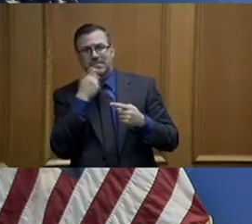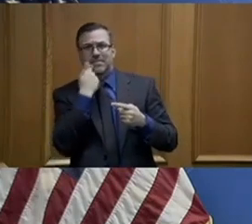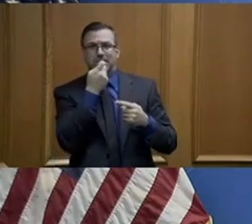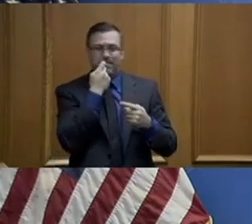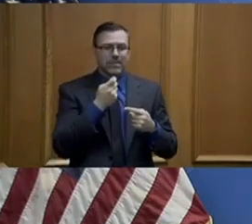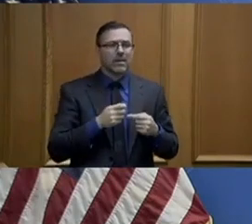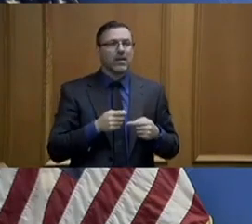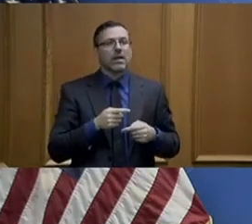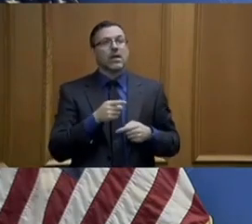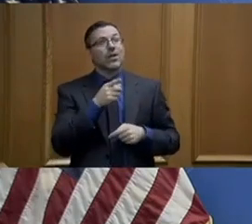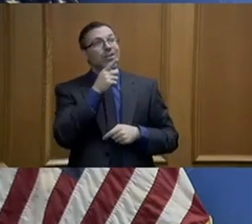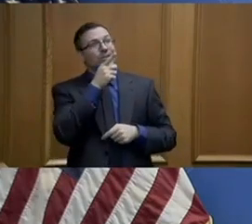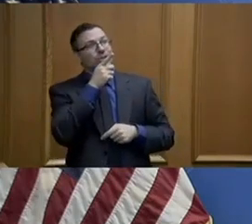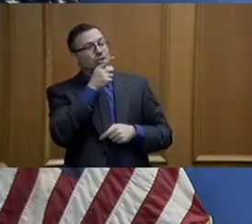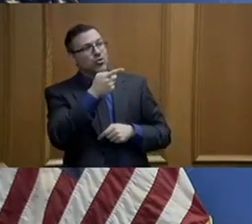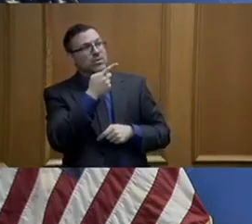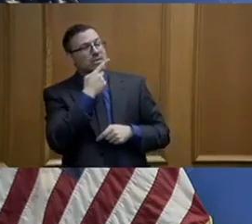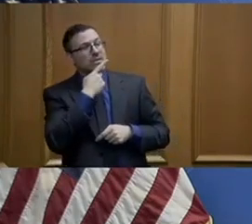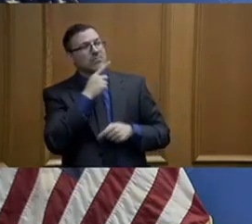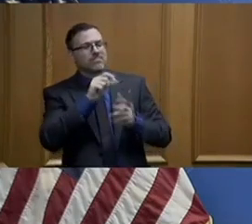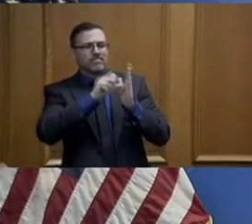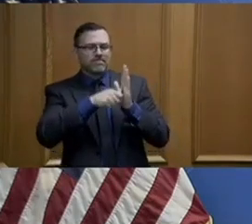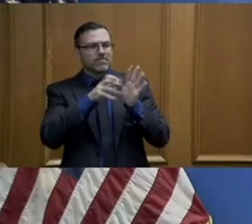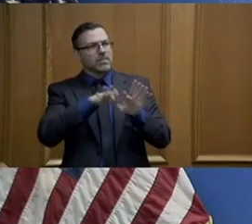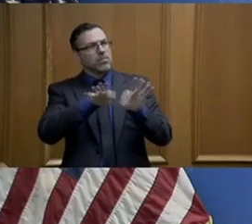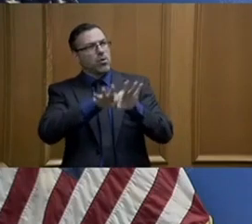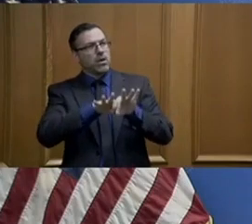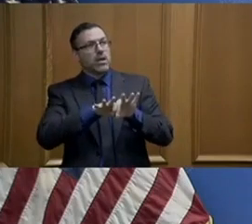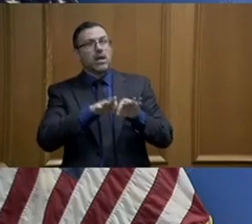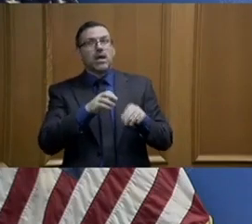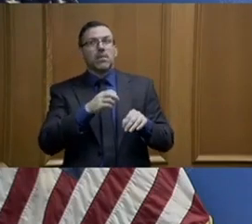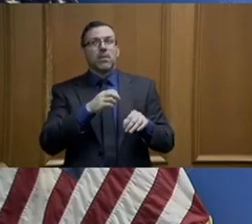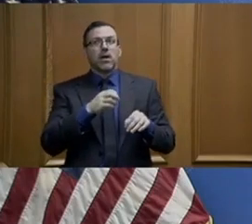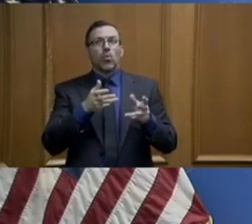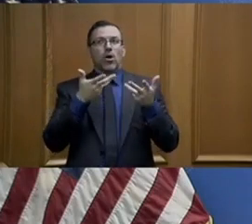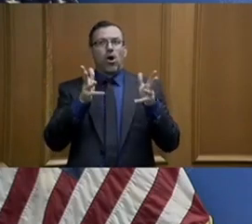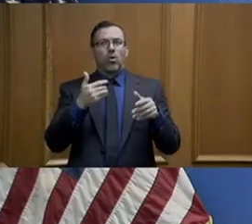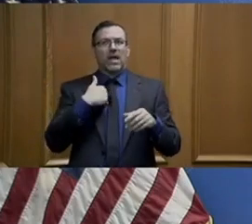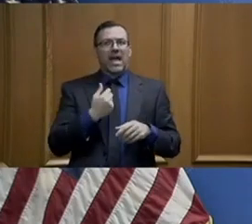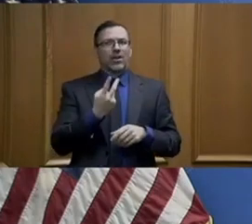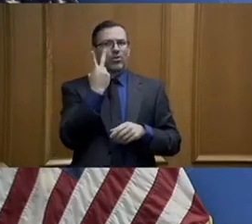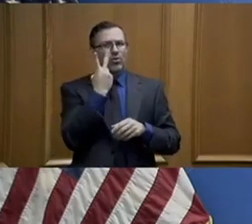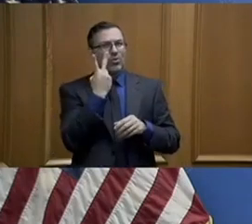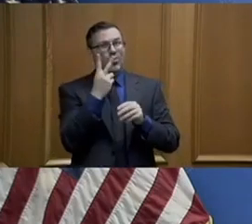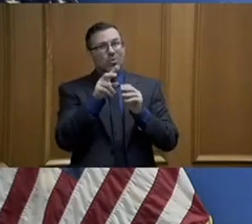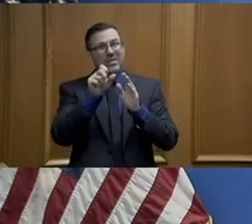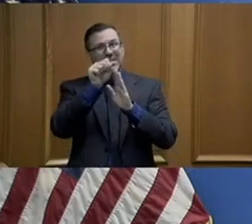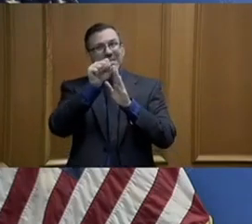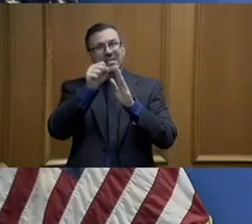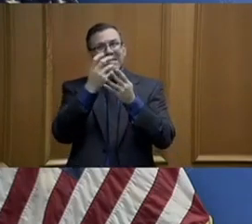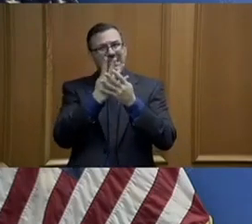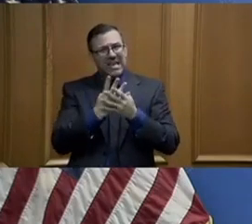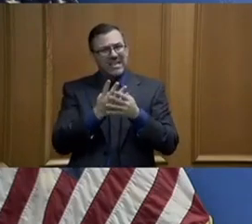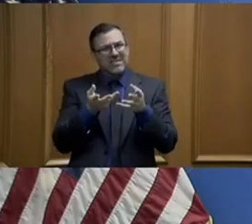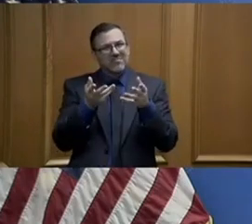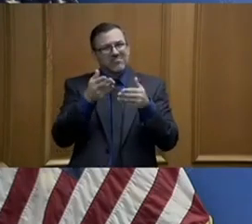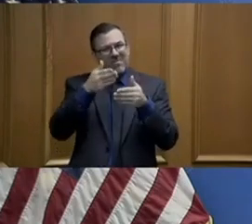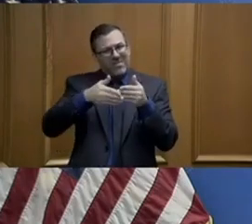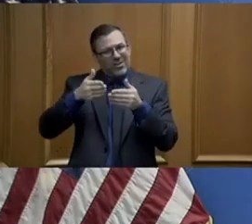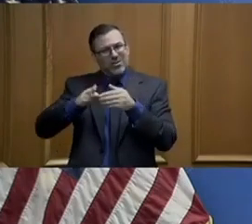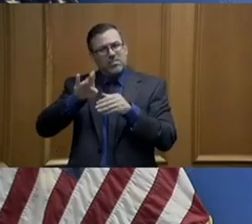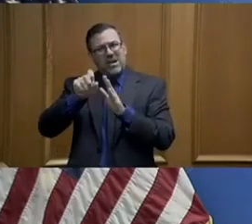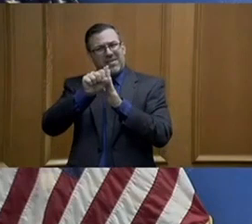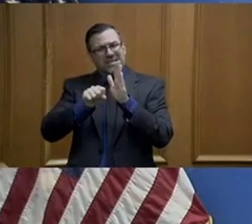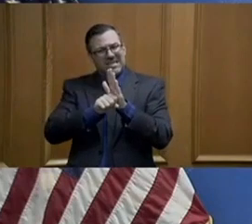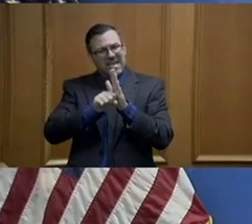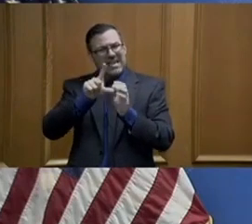data showed between yesterday and today, there were just 2 tests done by the state's facilities. Can you explain that? Well, we actually